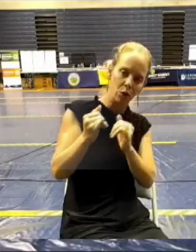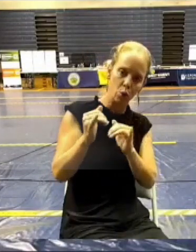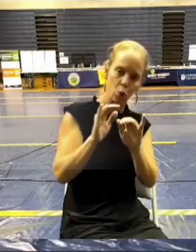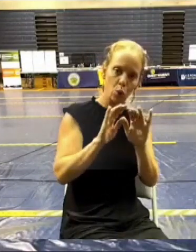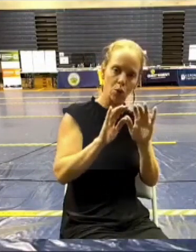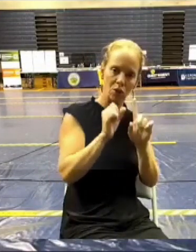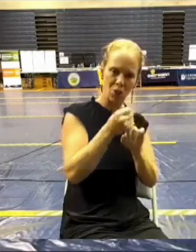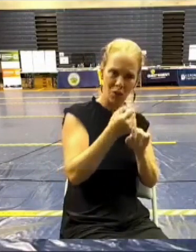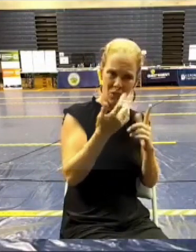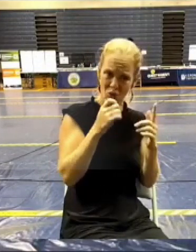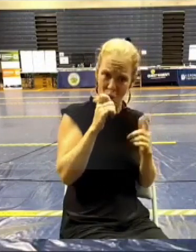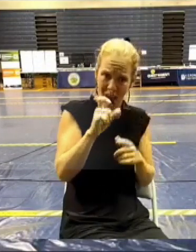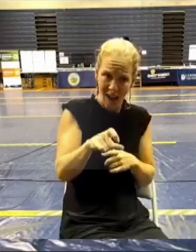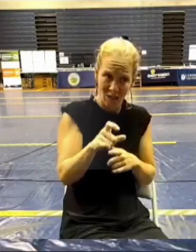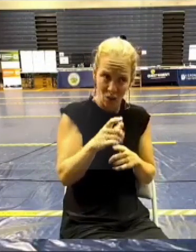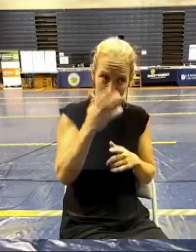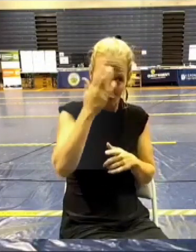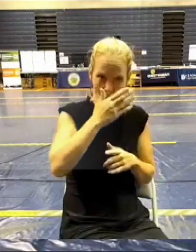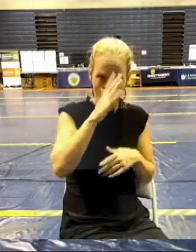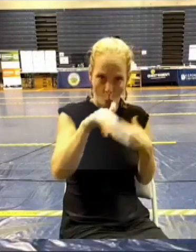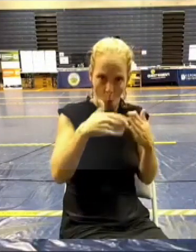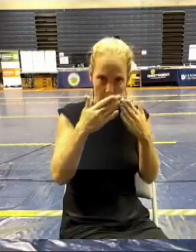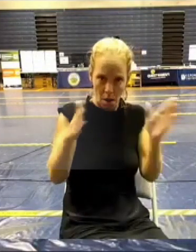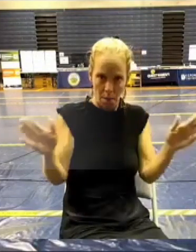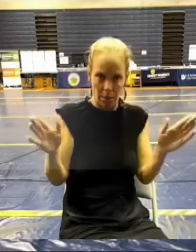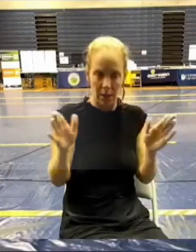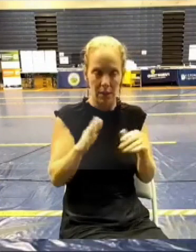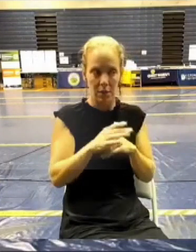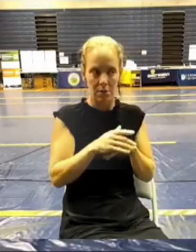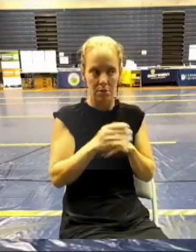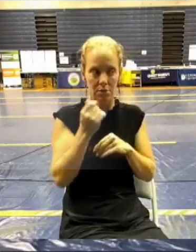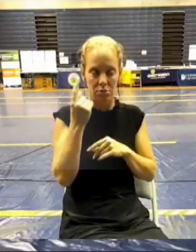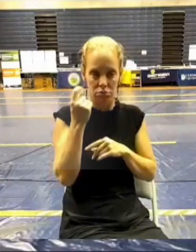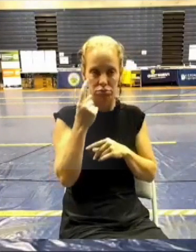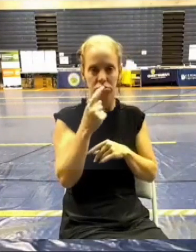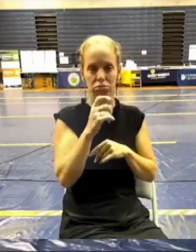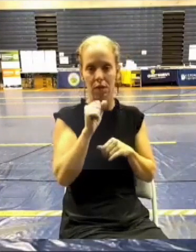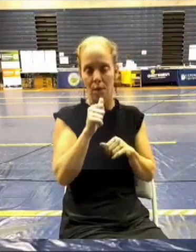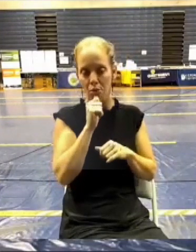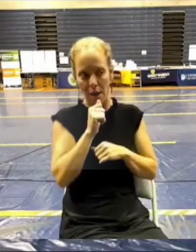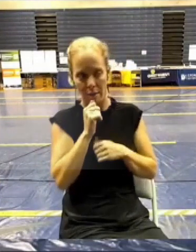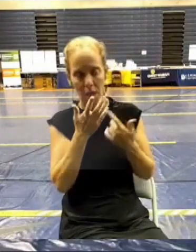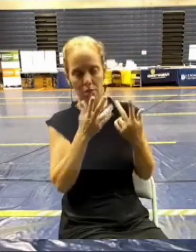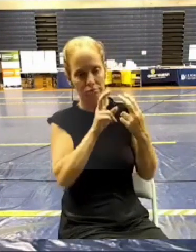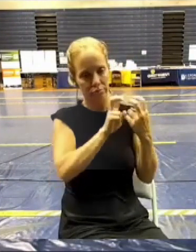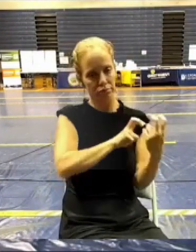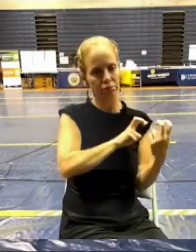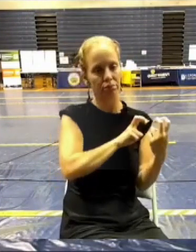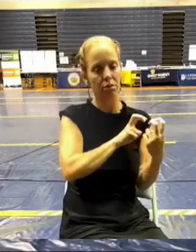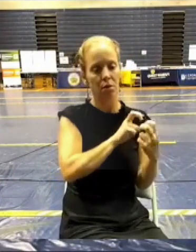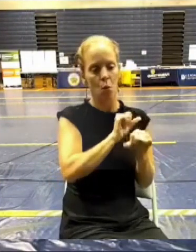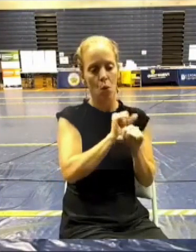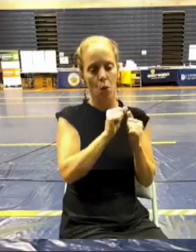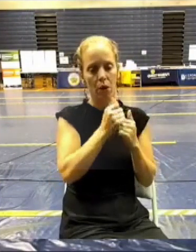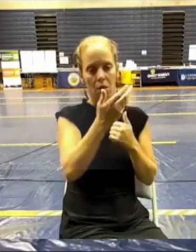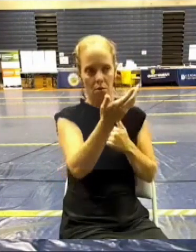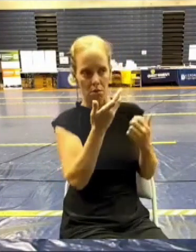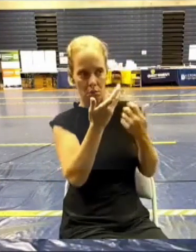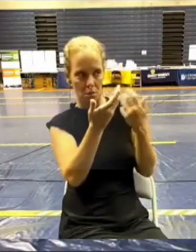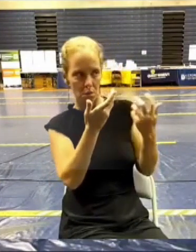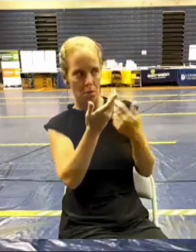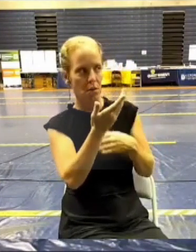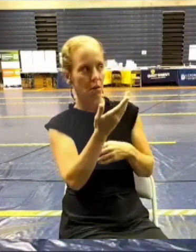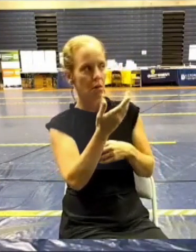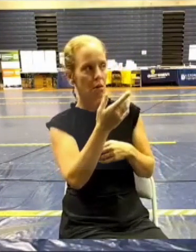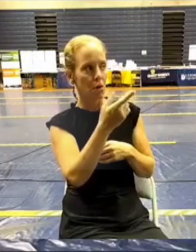hotel and everything and not do that in front of everybody, in your situation. Take it up privately and work with them. But I'm gonna